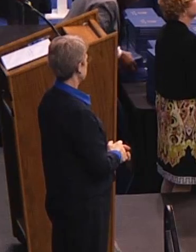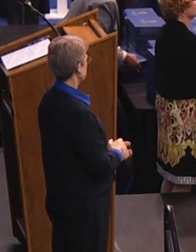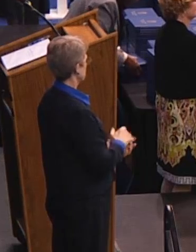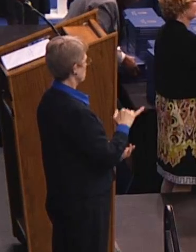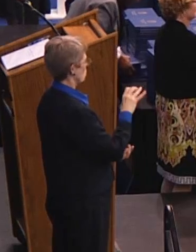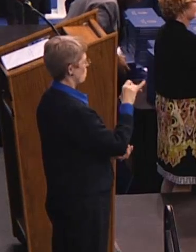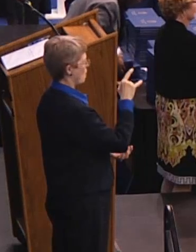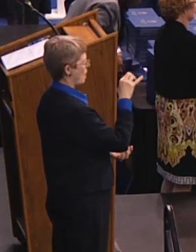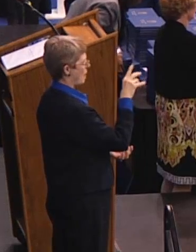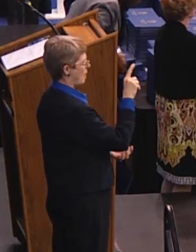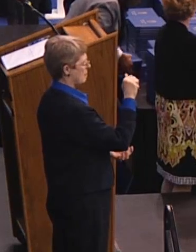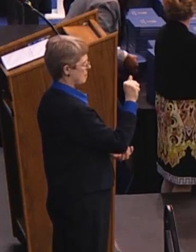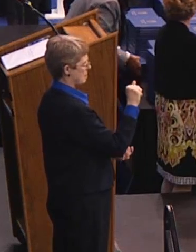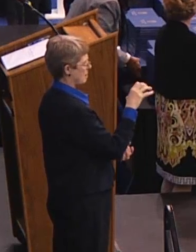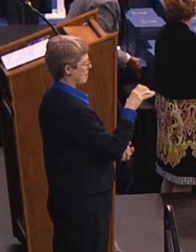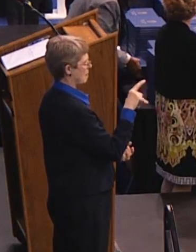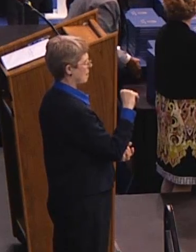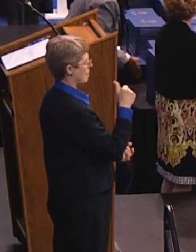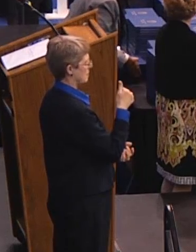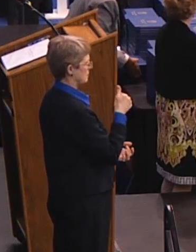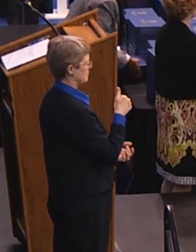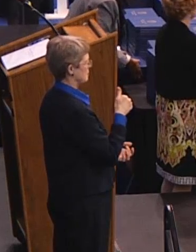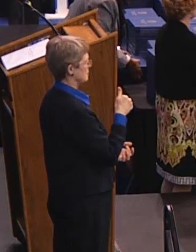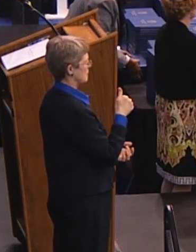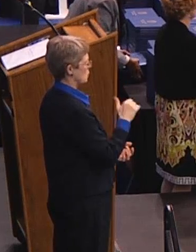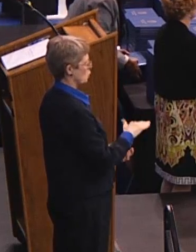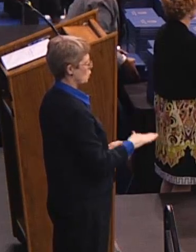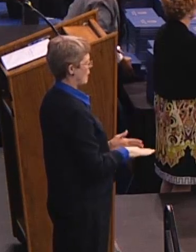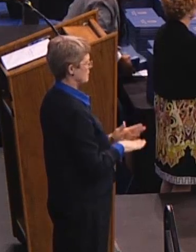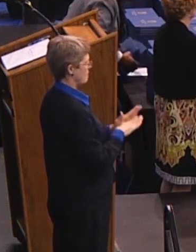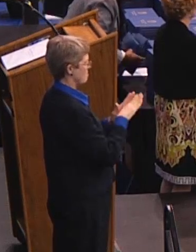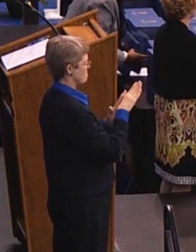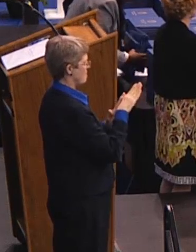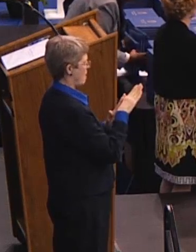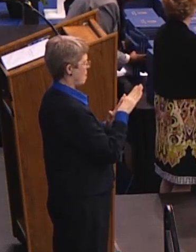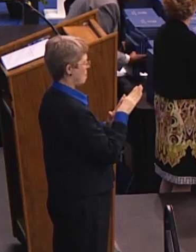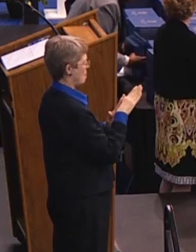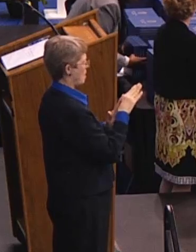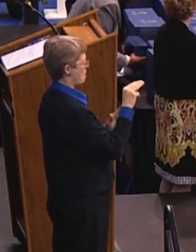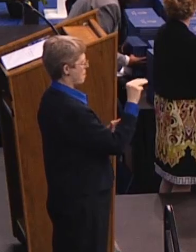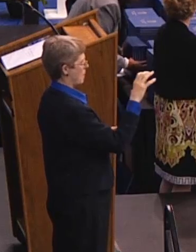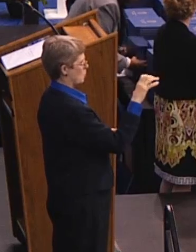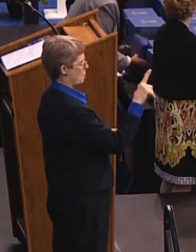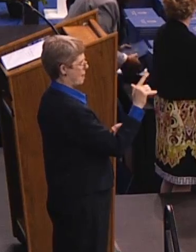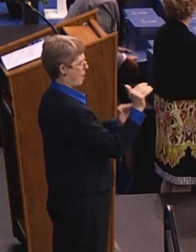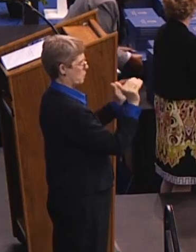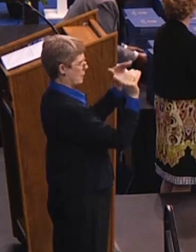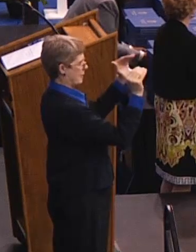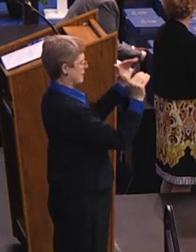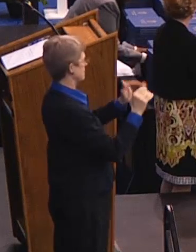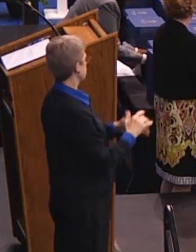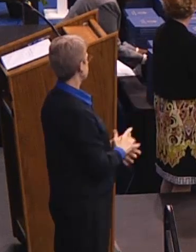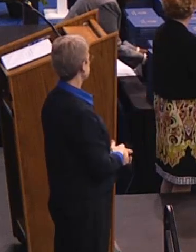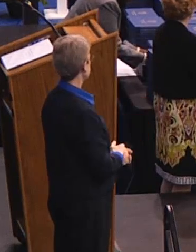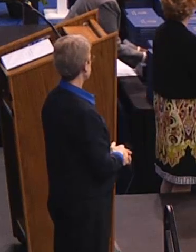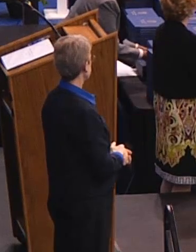Yolanda Elizabeth Klein, child development, magna cum laude.